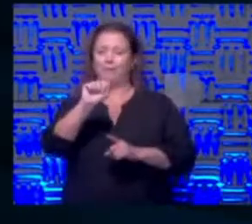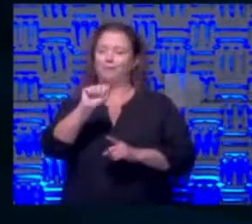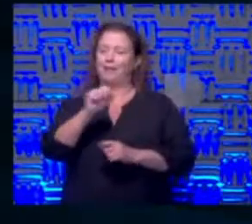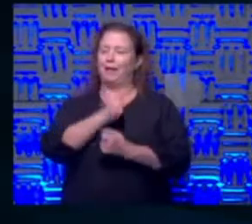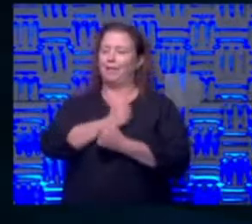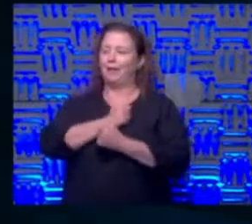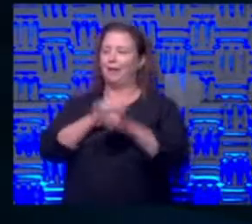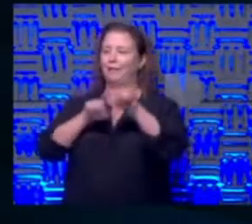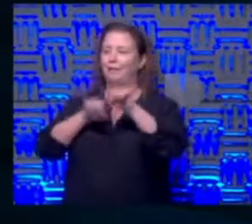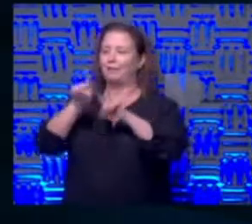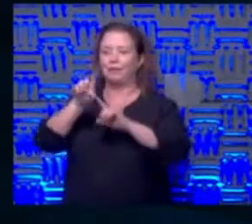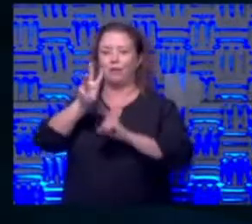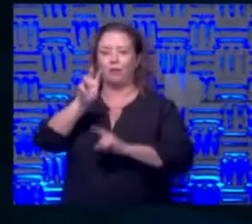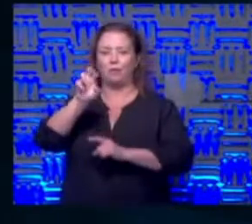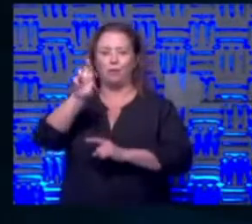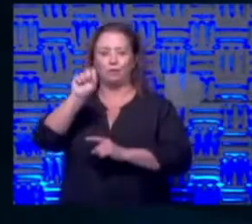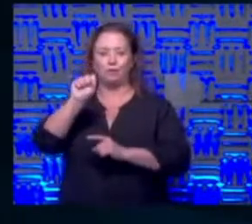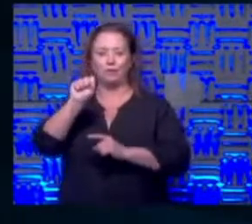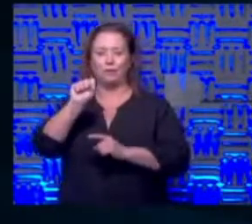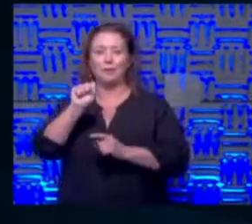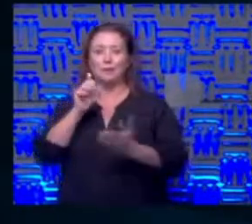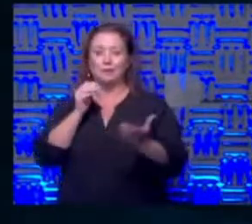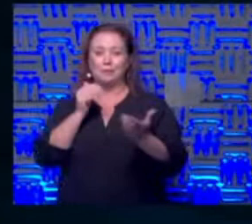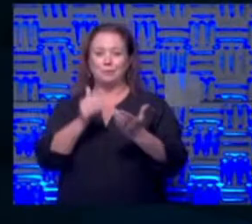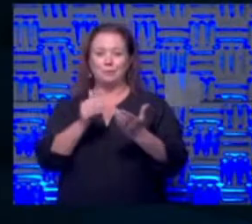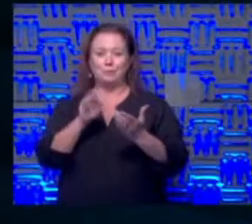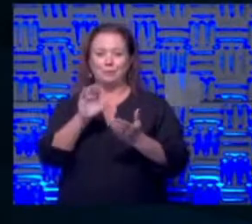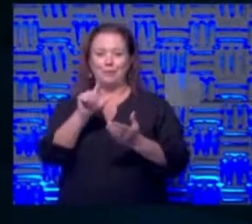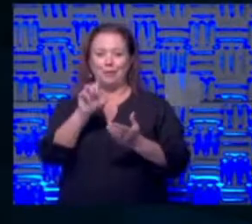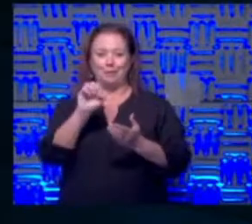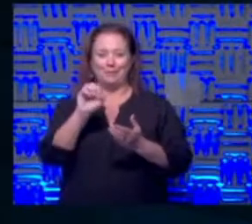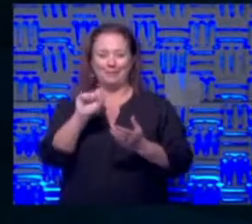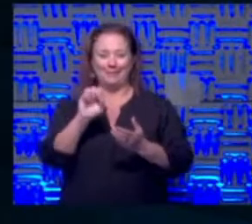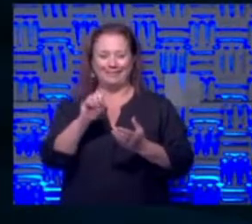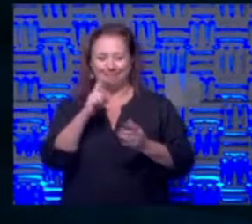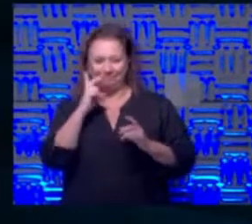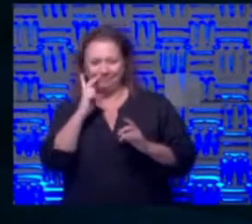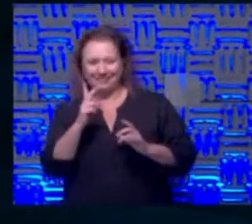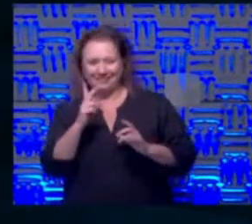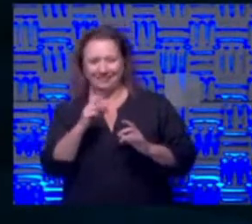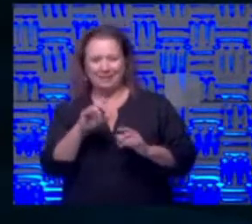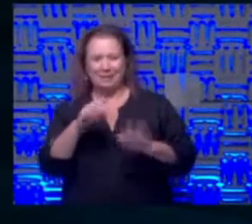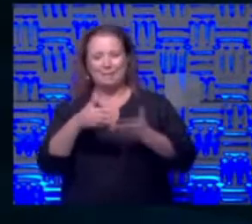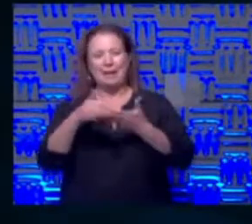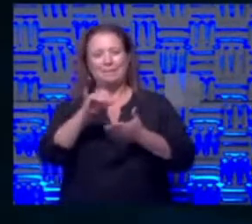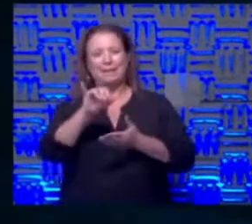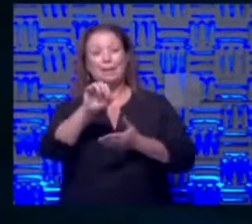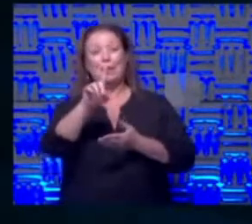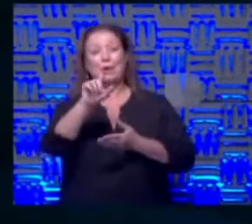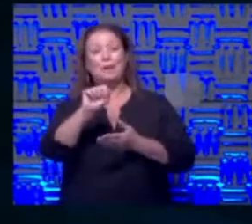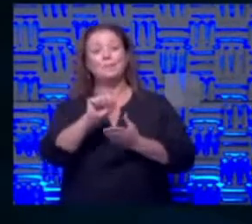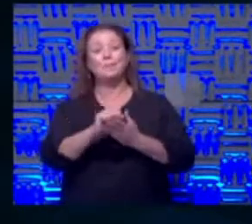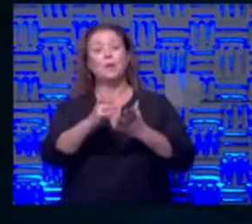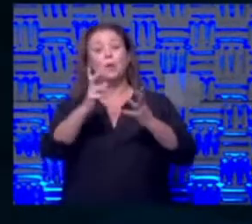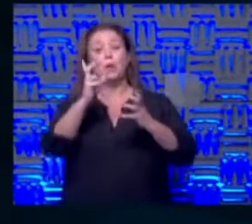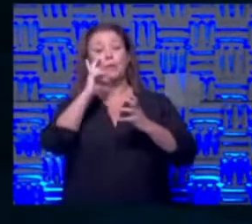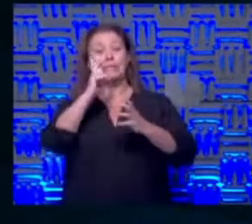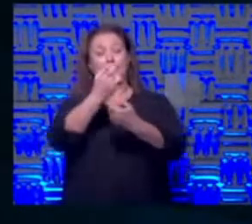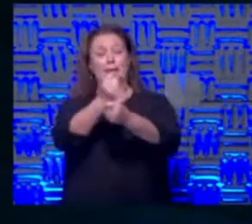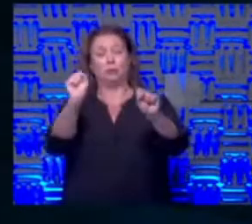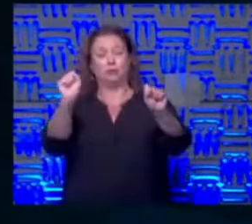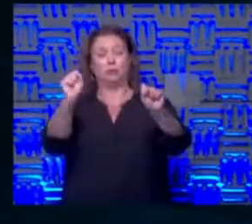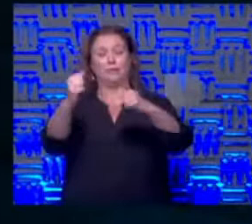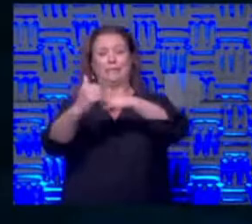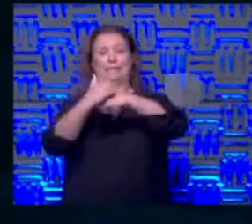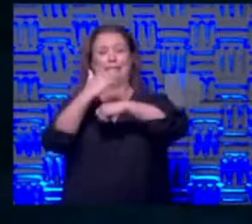Star Wars. Yeah. Too close, you are. Looks like Baby Yoda. It does look like Baby Yoda. Hey, we want to see that you're staying safe. Please send